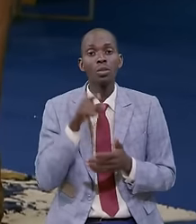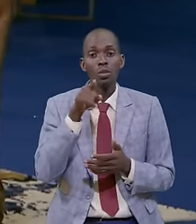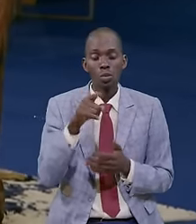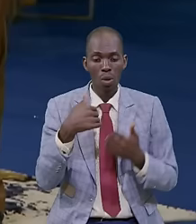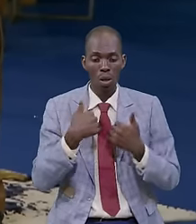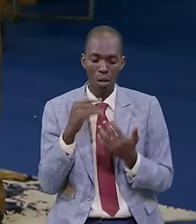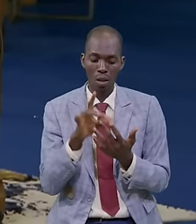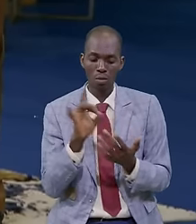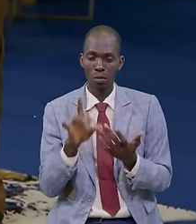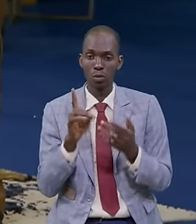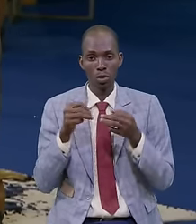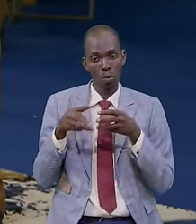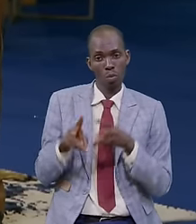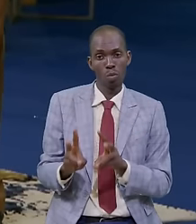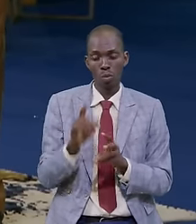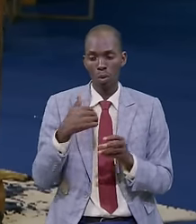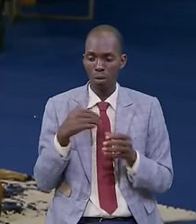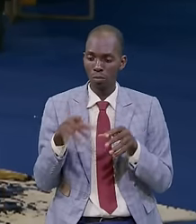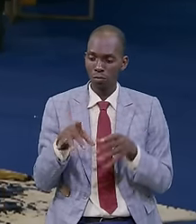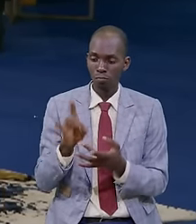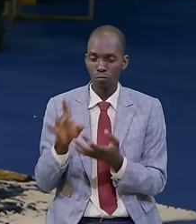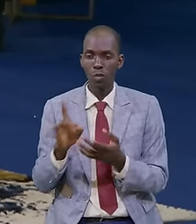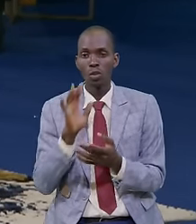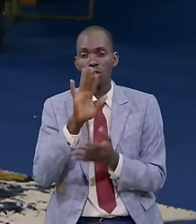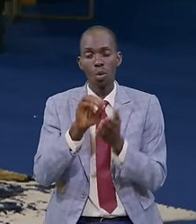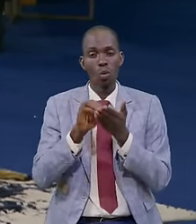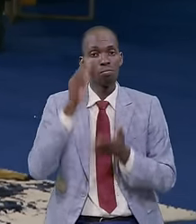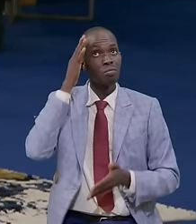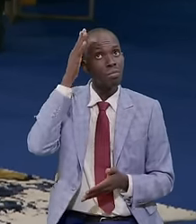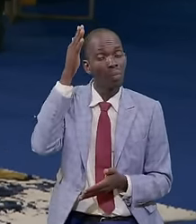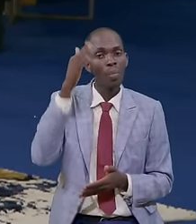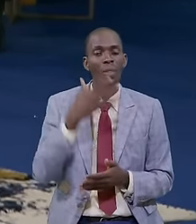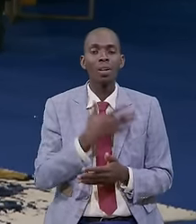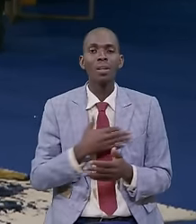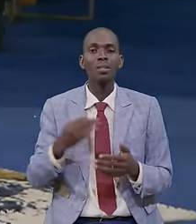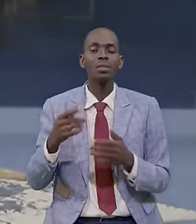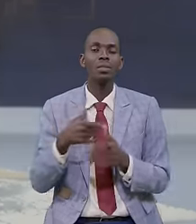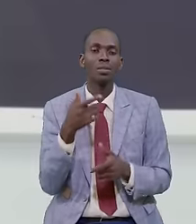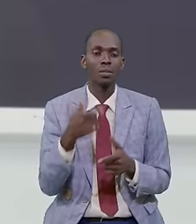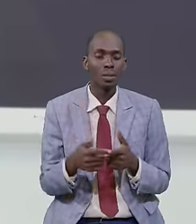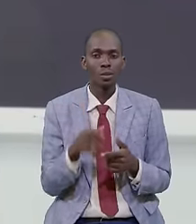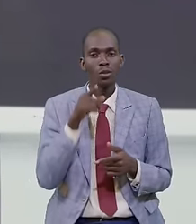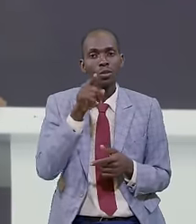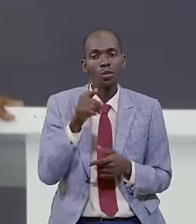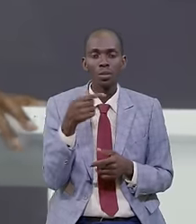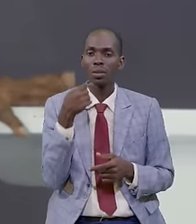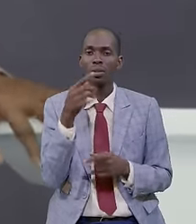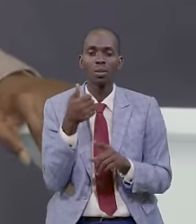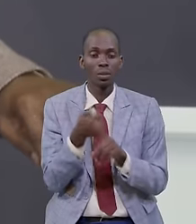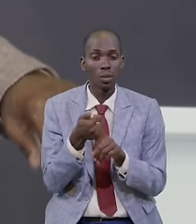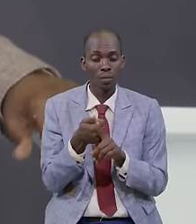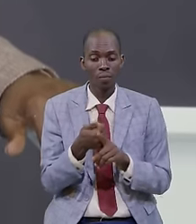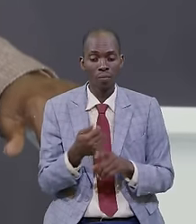You have chosen your destination, your destiny. And you say, I